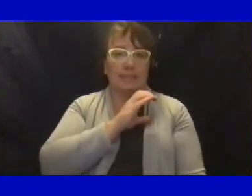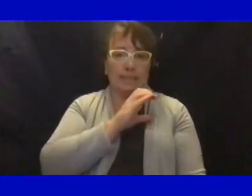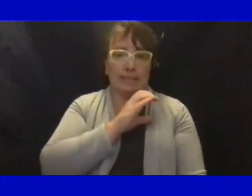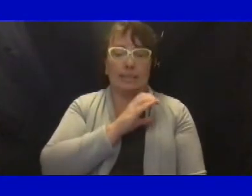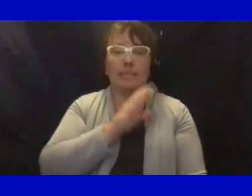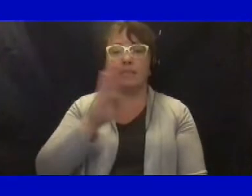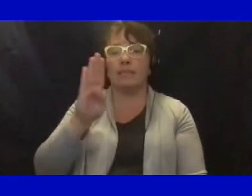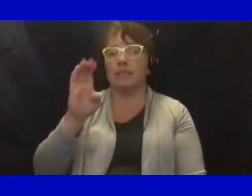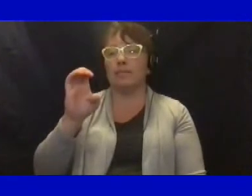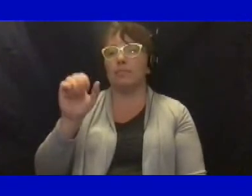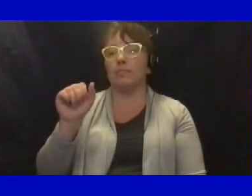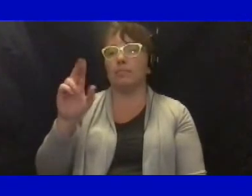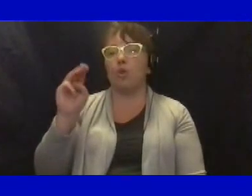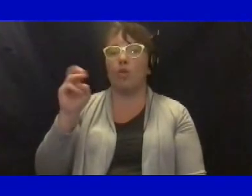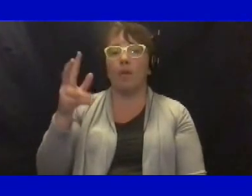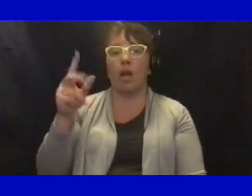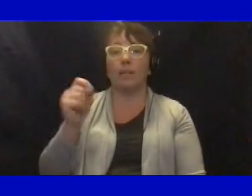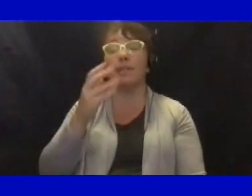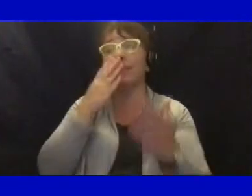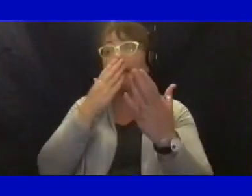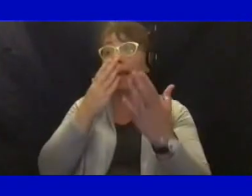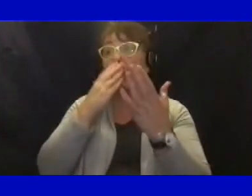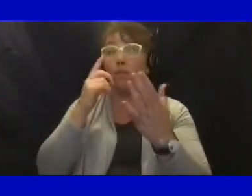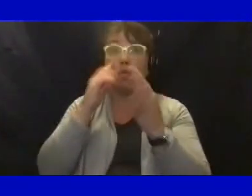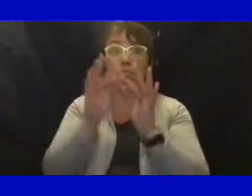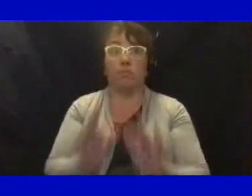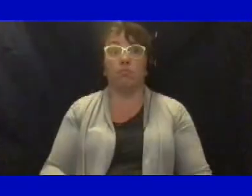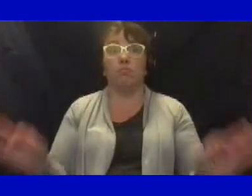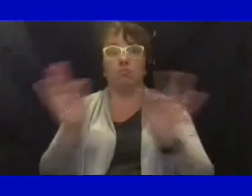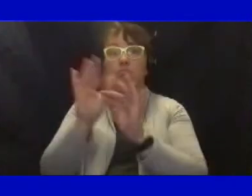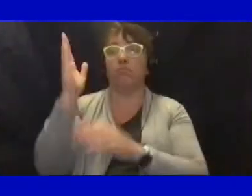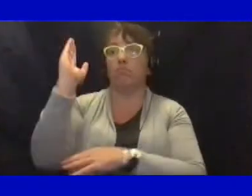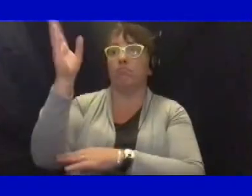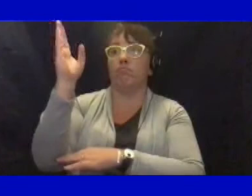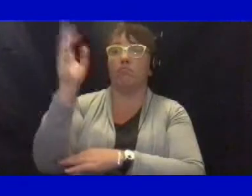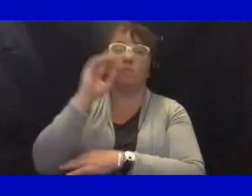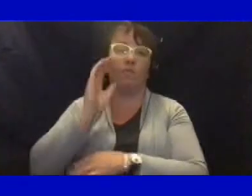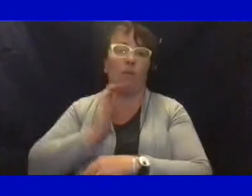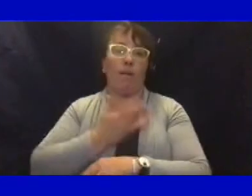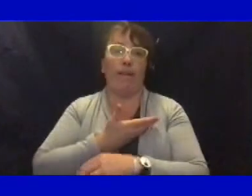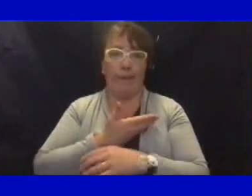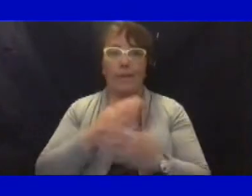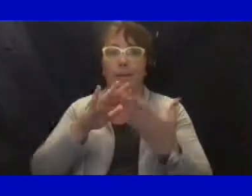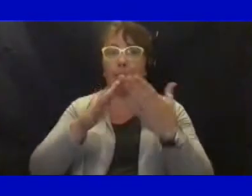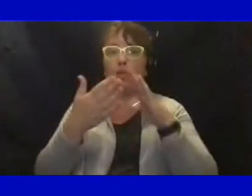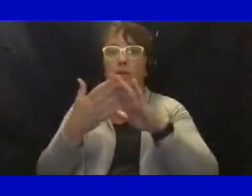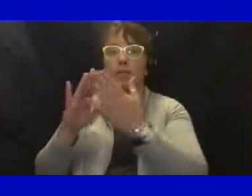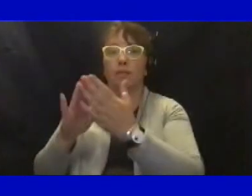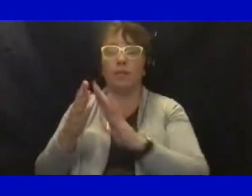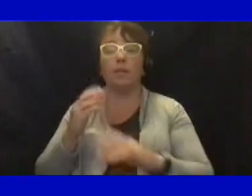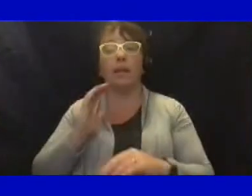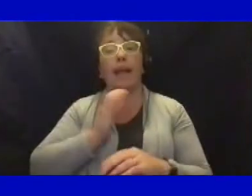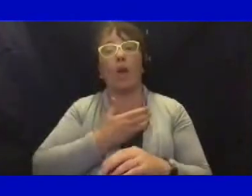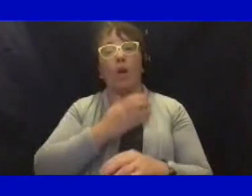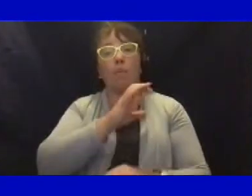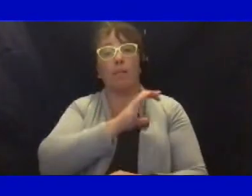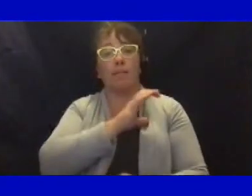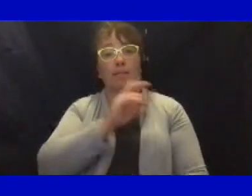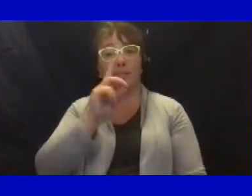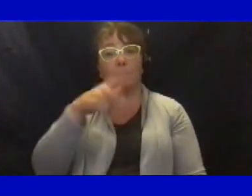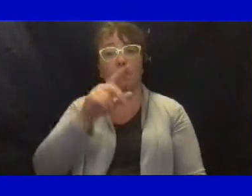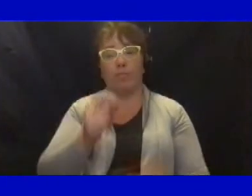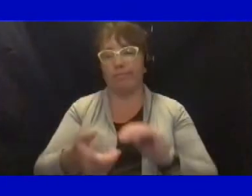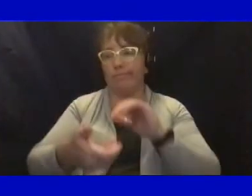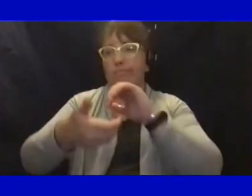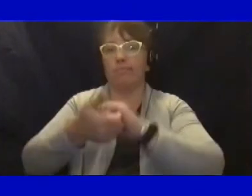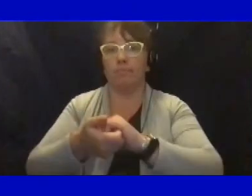important presentation to our community. I want to assure our community that the Beaumont Police Department is working in partnership with all of our